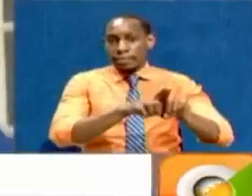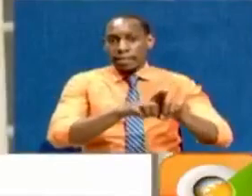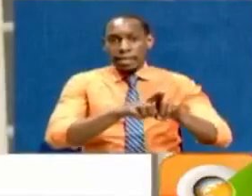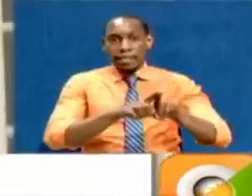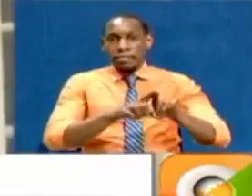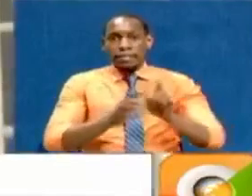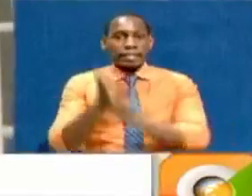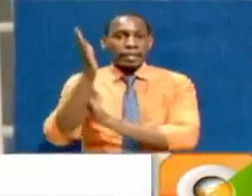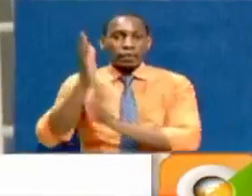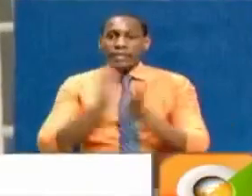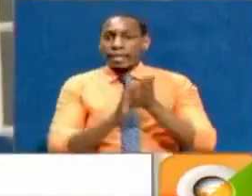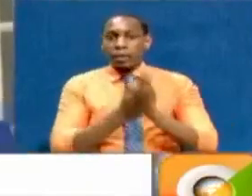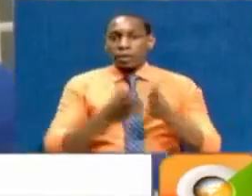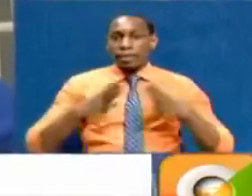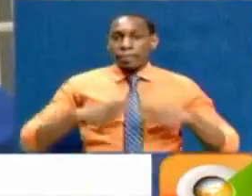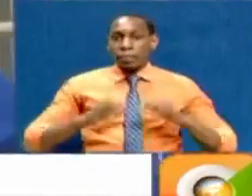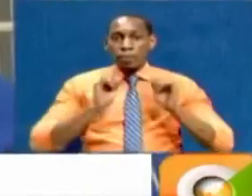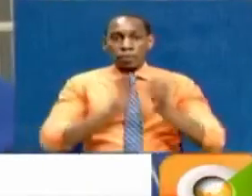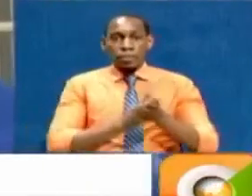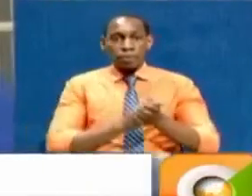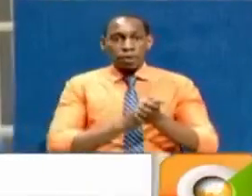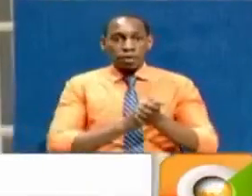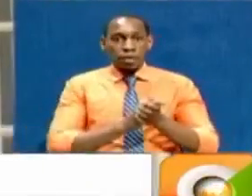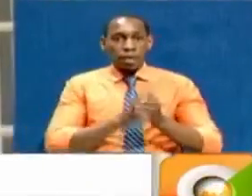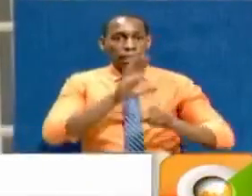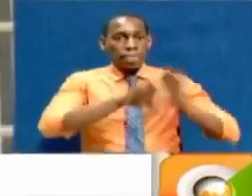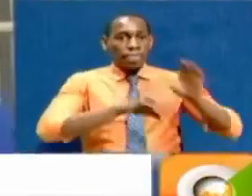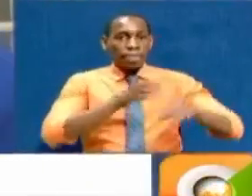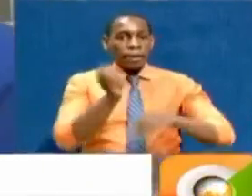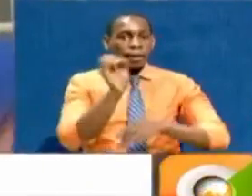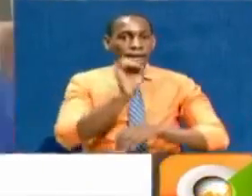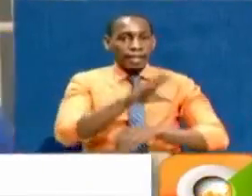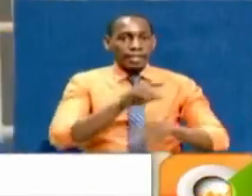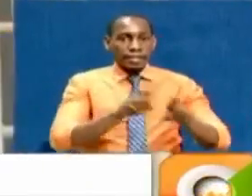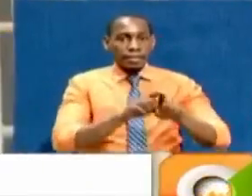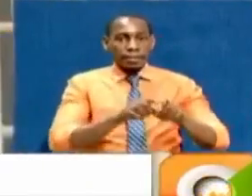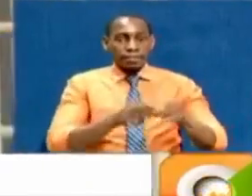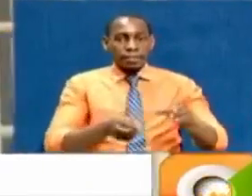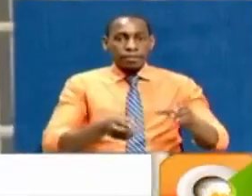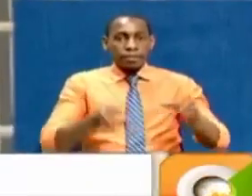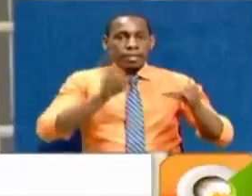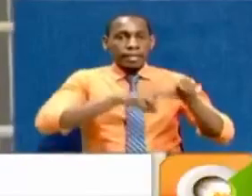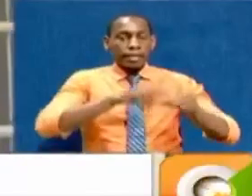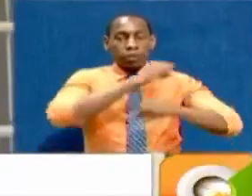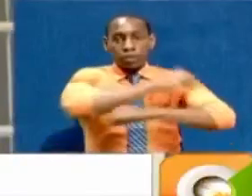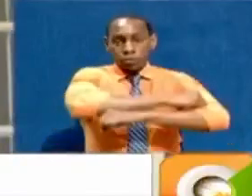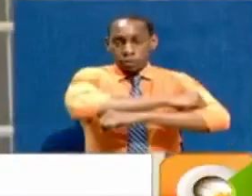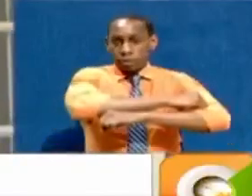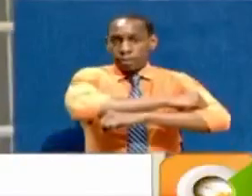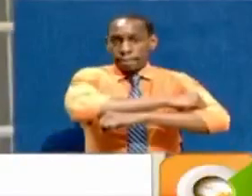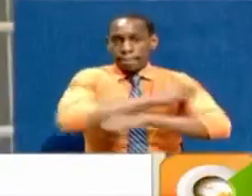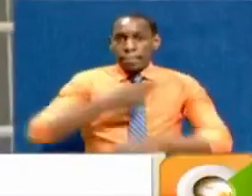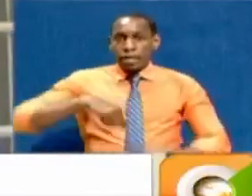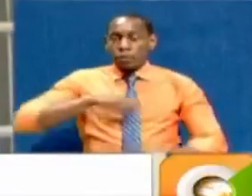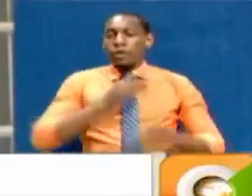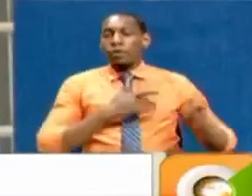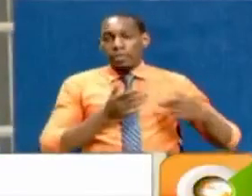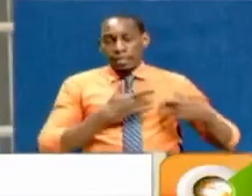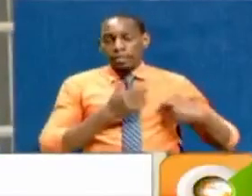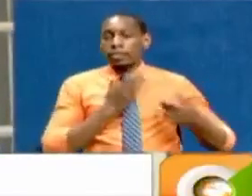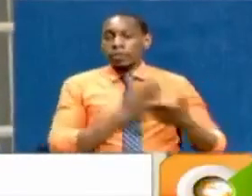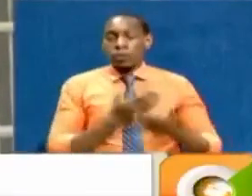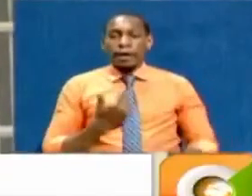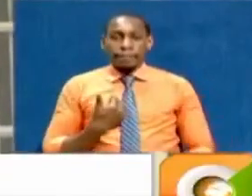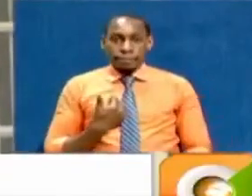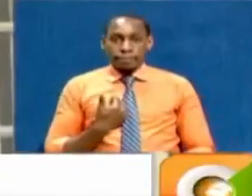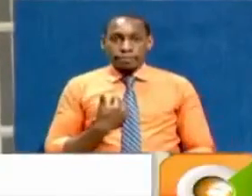even there is no security because people can climb on top of that heap and get over to the school. And therefore, we are very concerned about